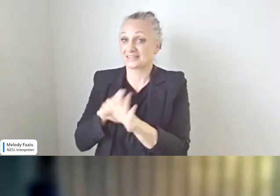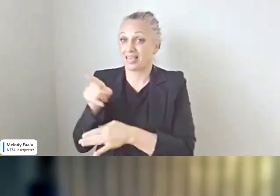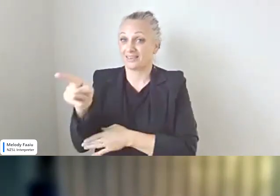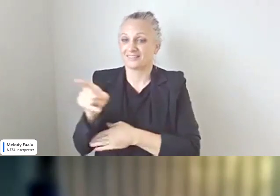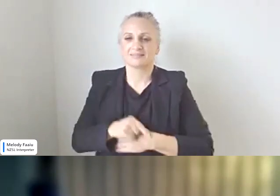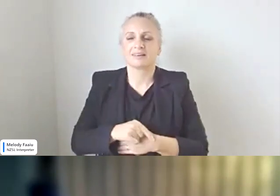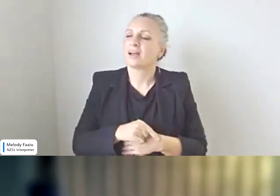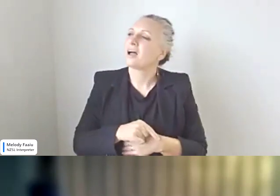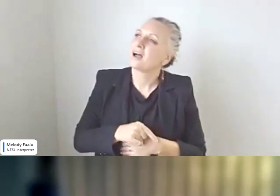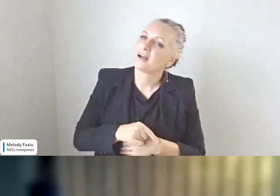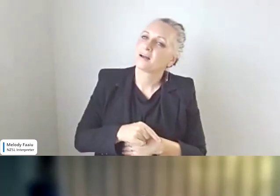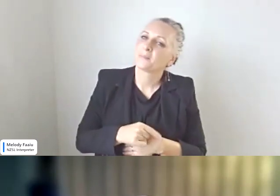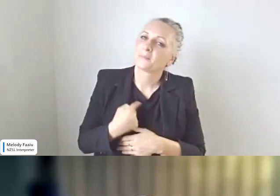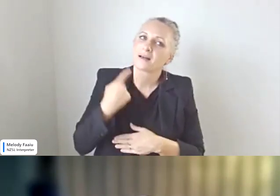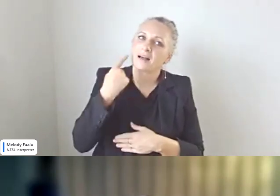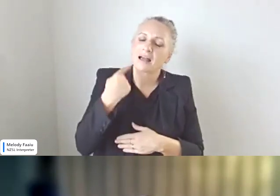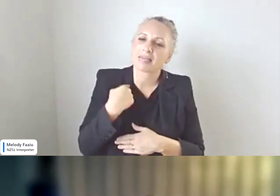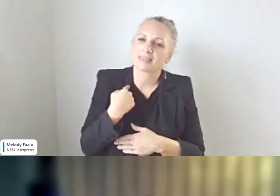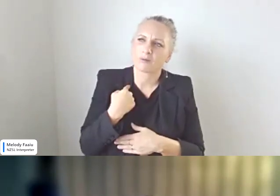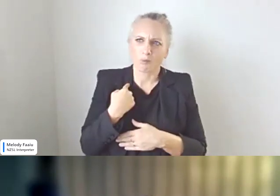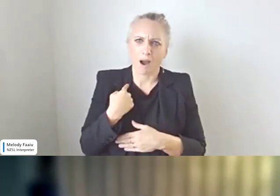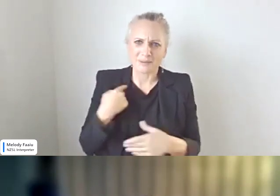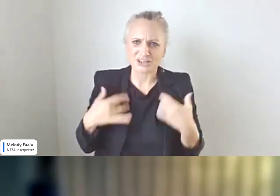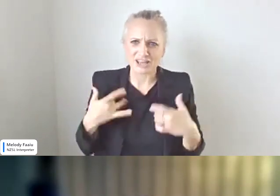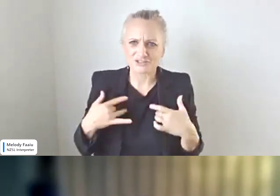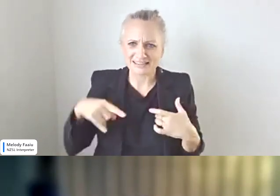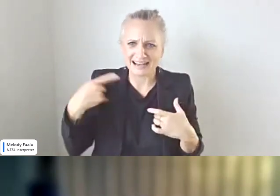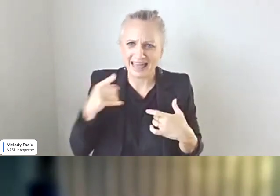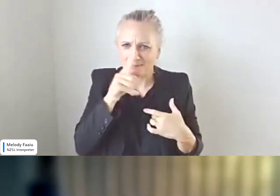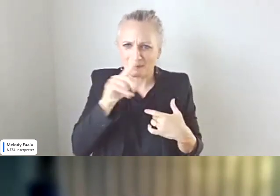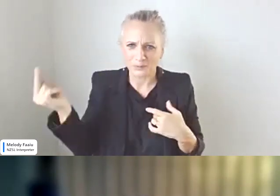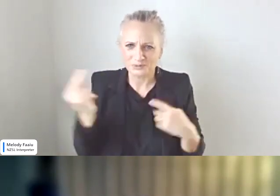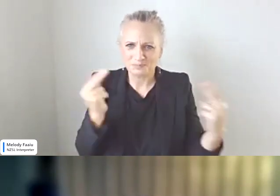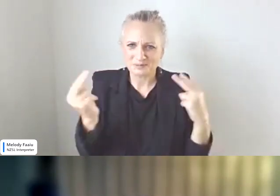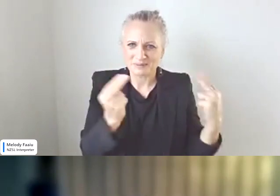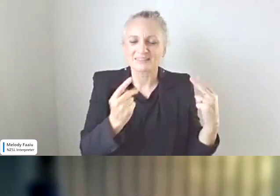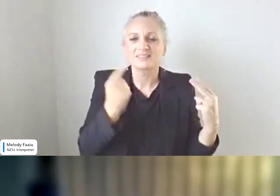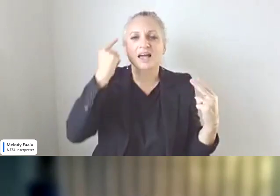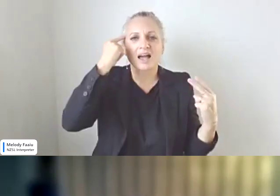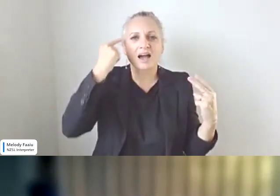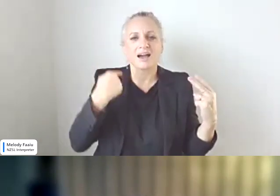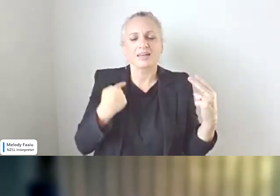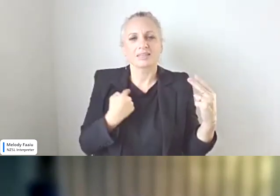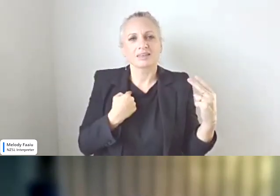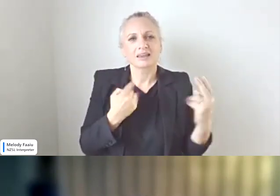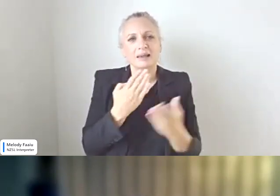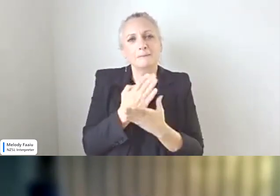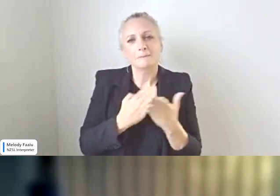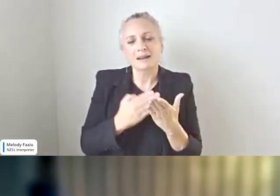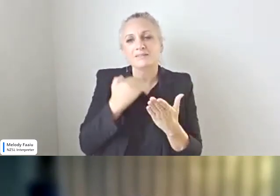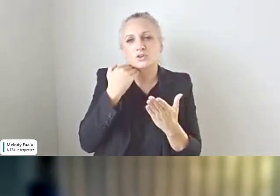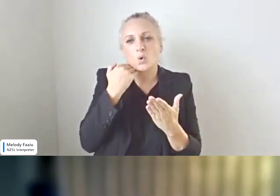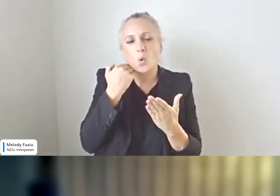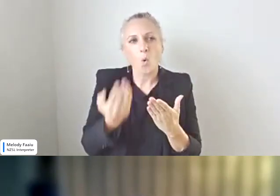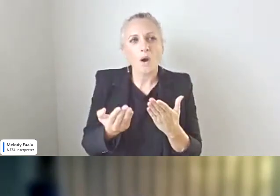Gosh, look, I think I'm going to be interested in others' perspectives on that too. I think, you know, part of it is always a subjective test,